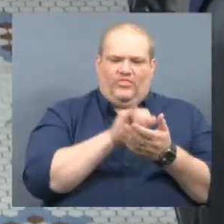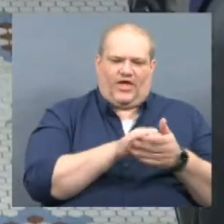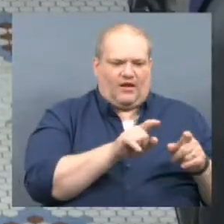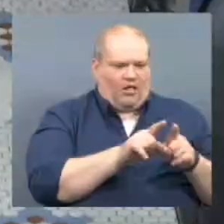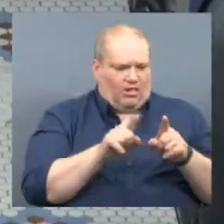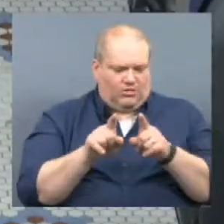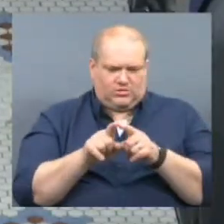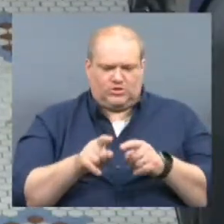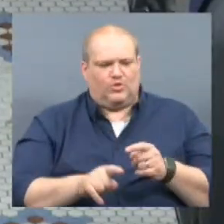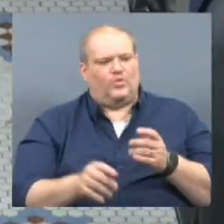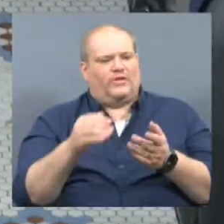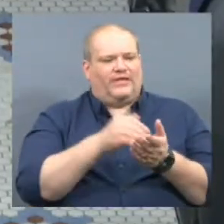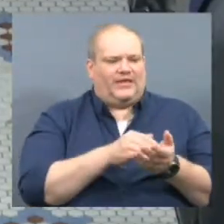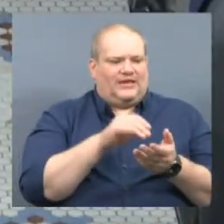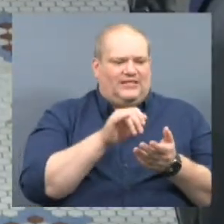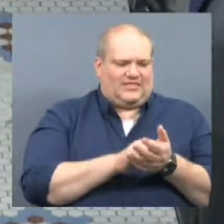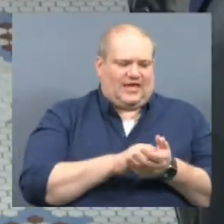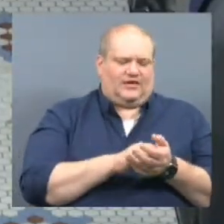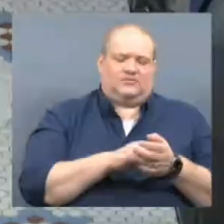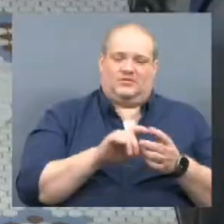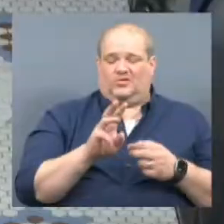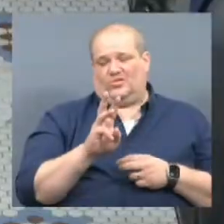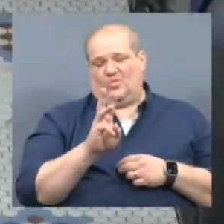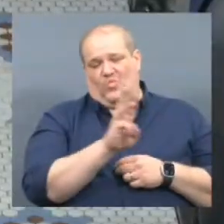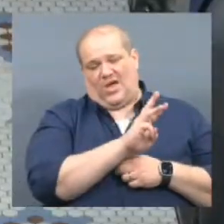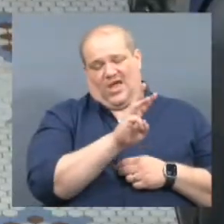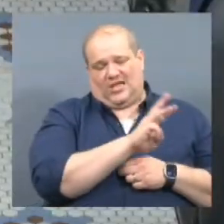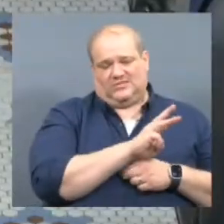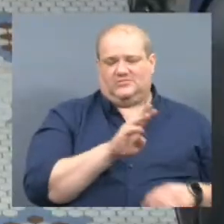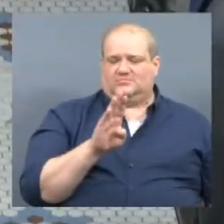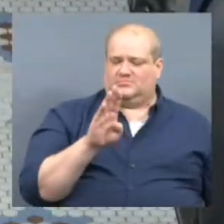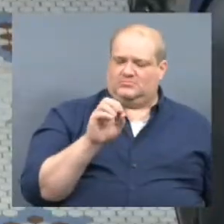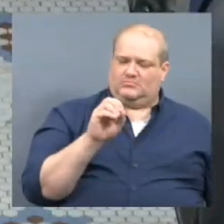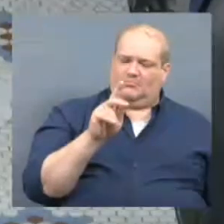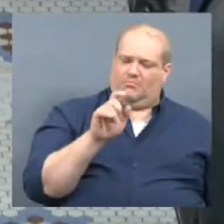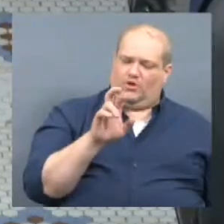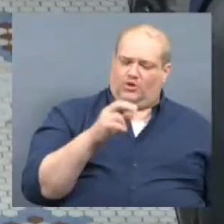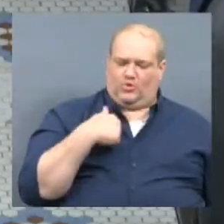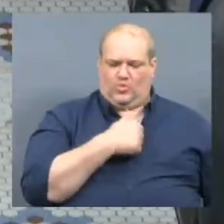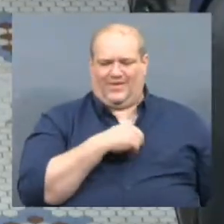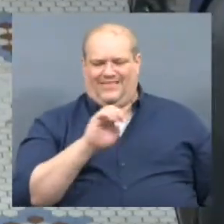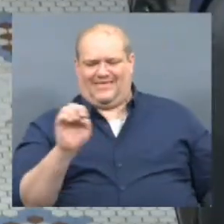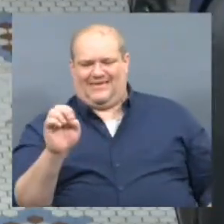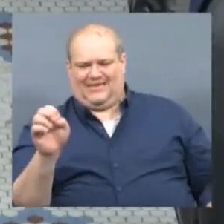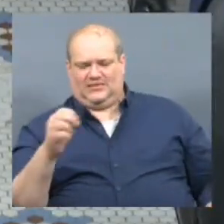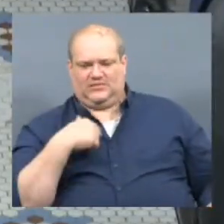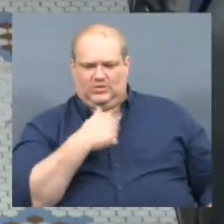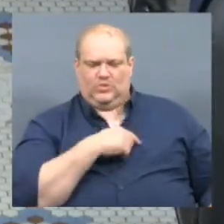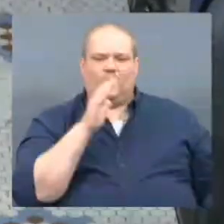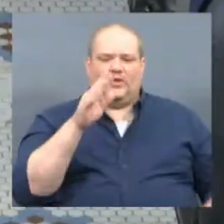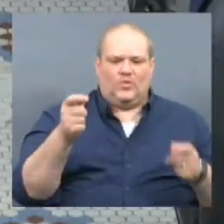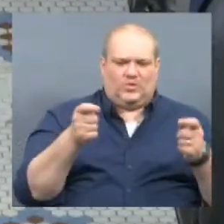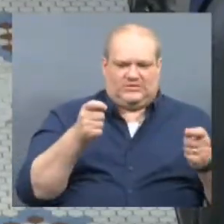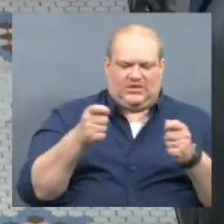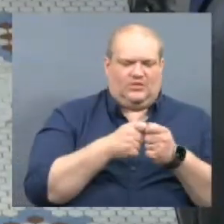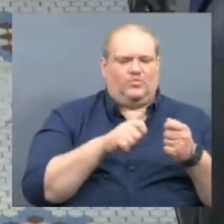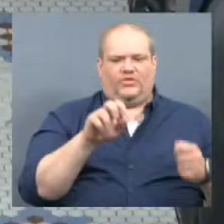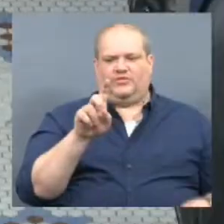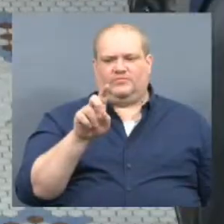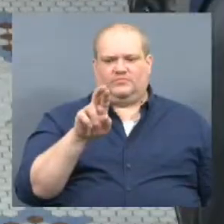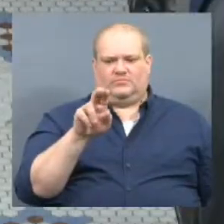well, again, which is to the west of Booker. We're on the east. We will deal with the drainage on that